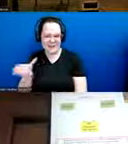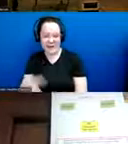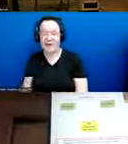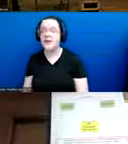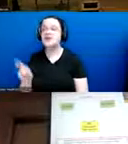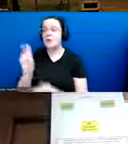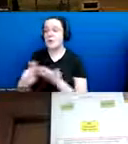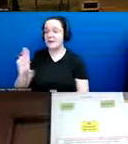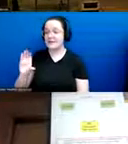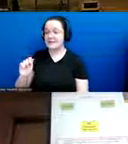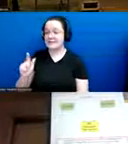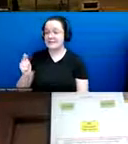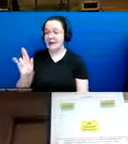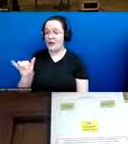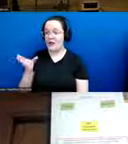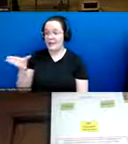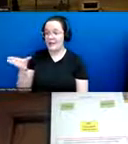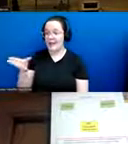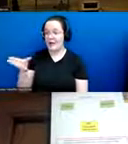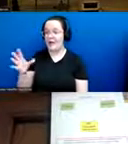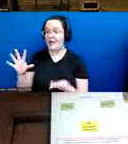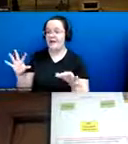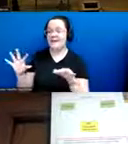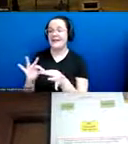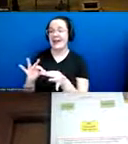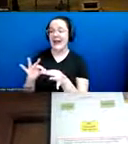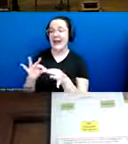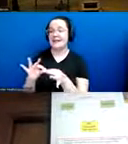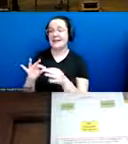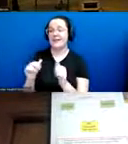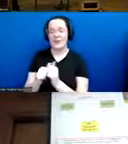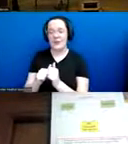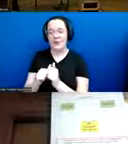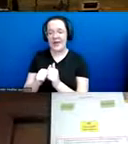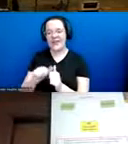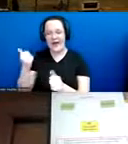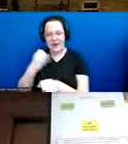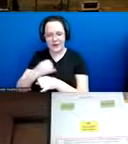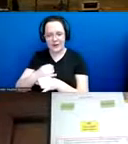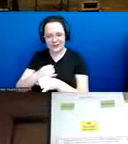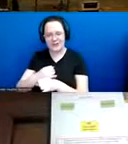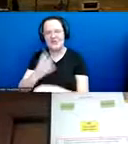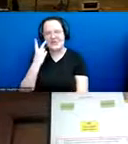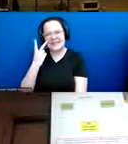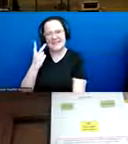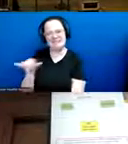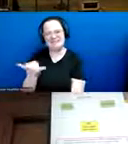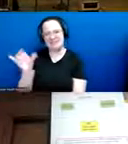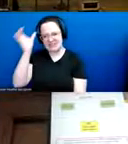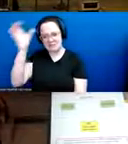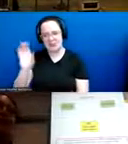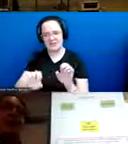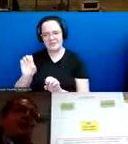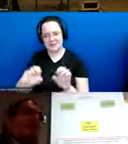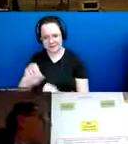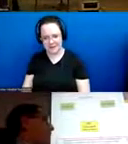here with the campus of the Southern Alberta Technology Institute. And then you see it's a similar experiment that demonstrated something like 13